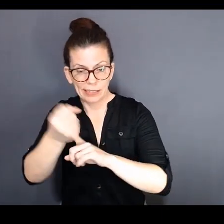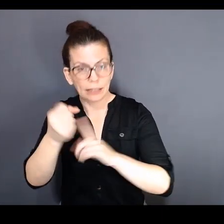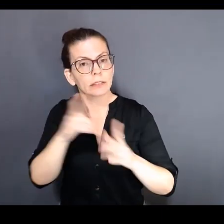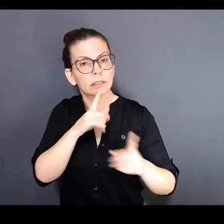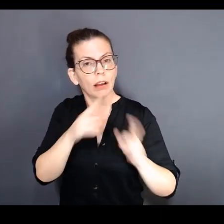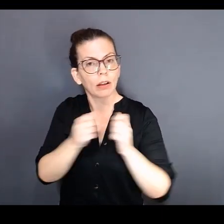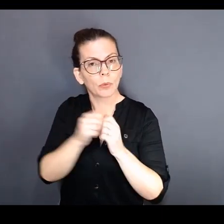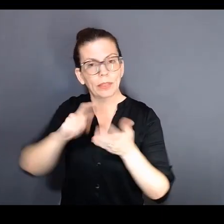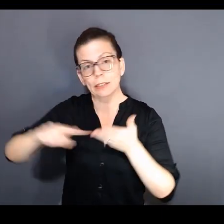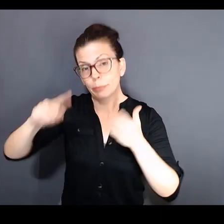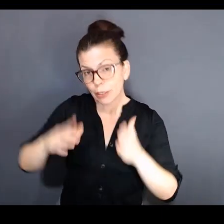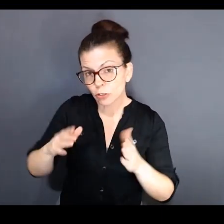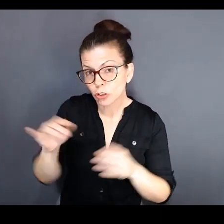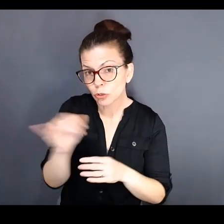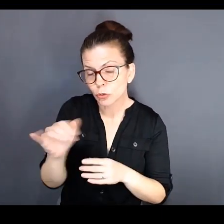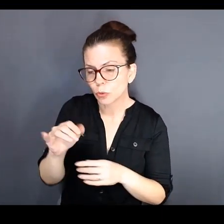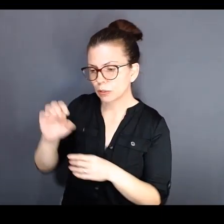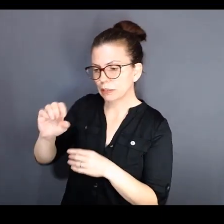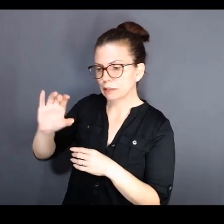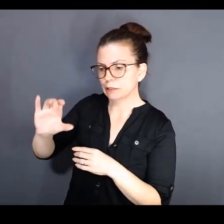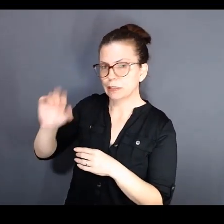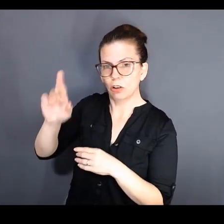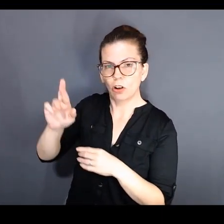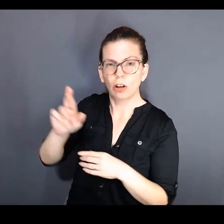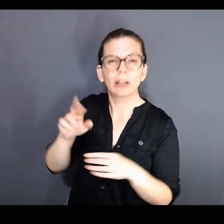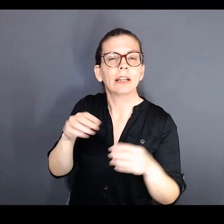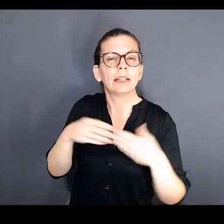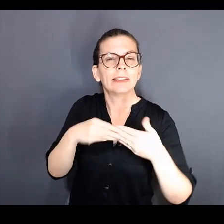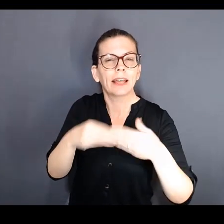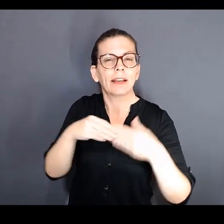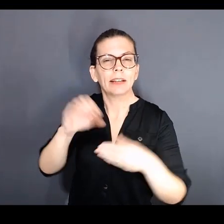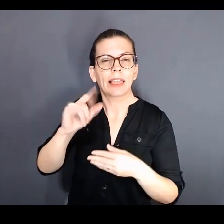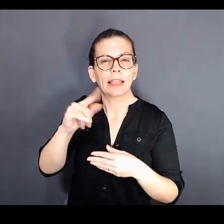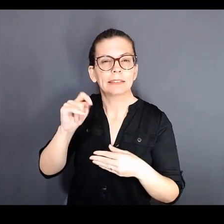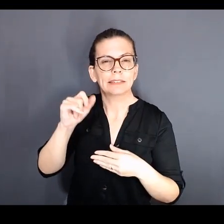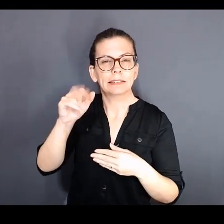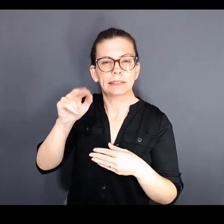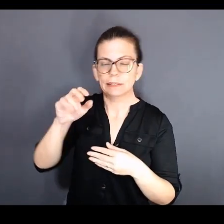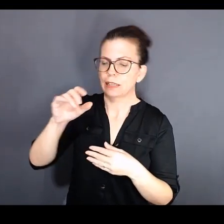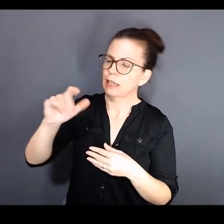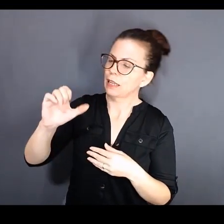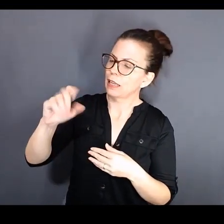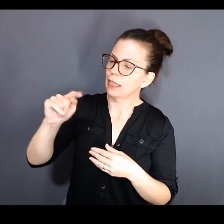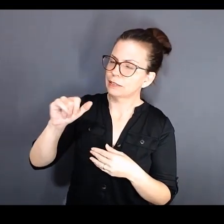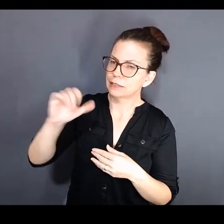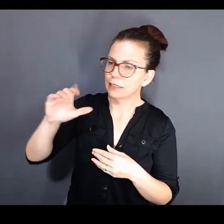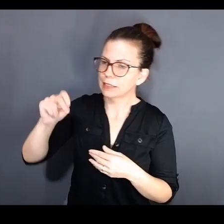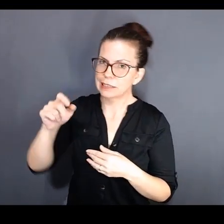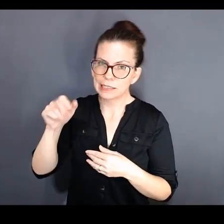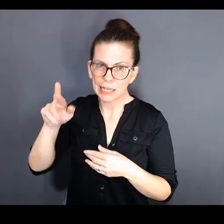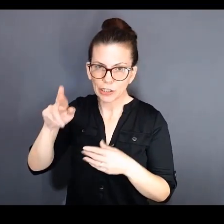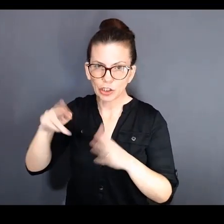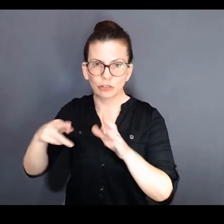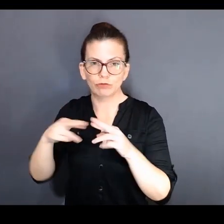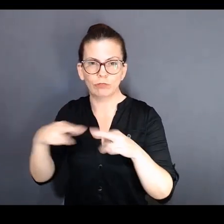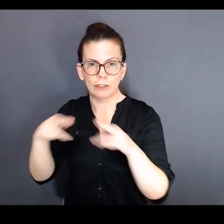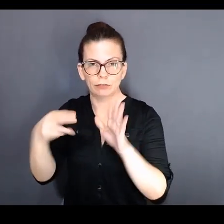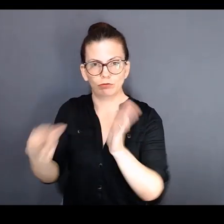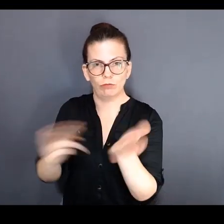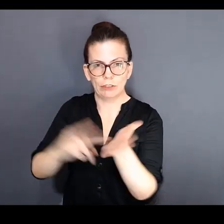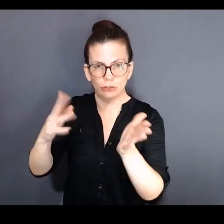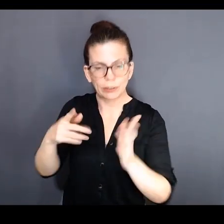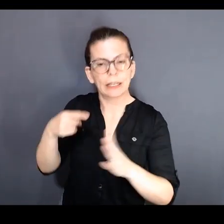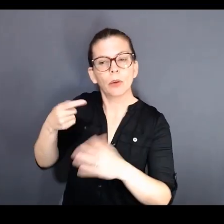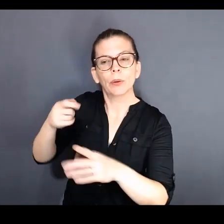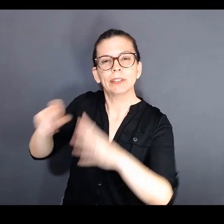this case, it can talk to Inspector. And for ECR, the Elastic Container Registry, it's basically a place where you store your